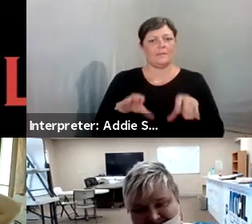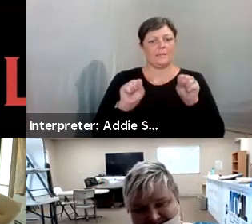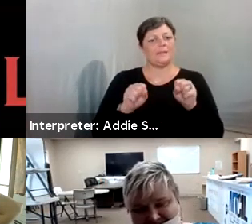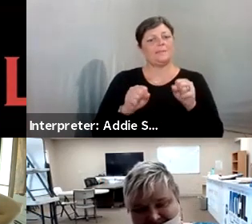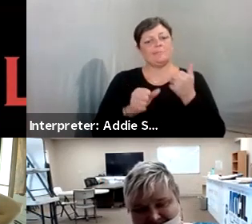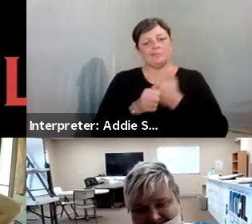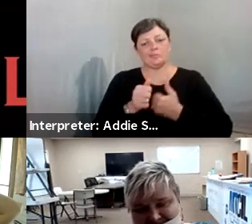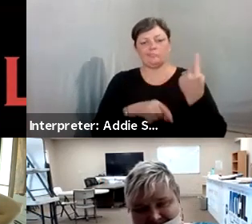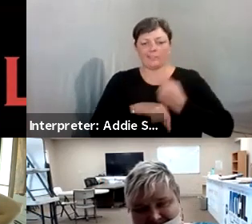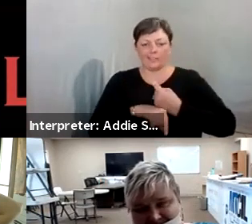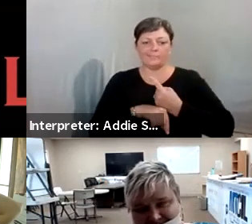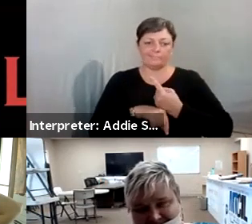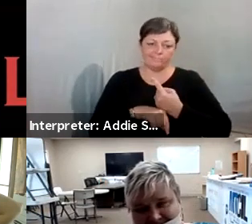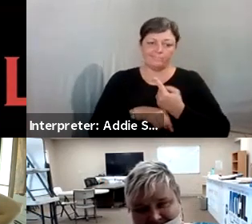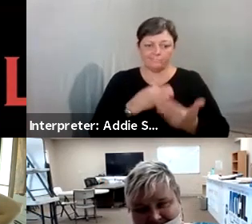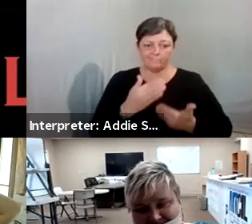comes,